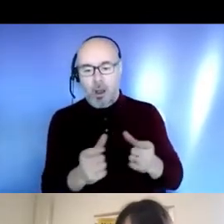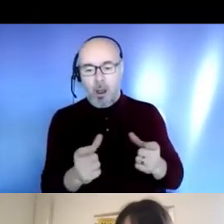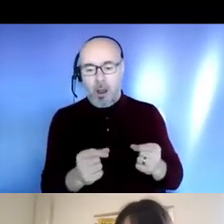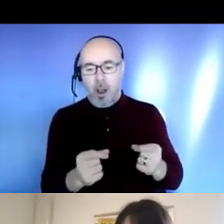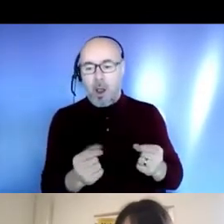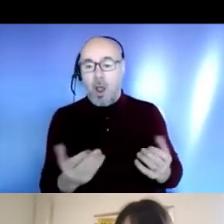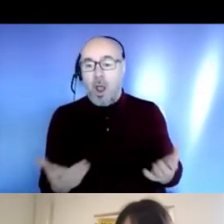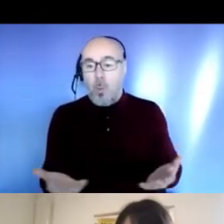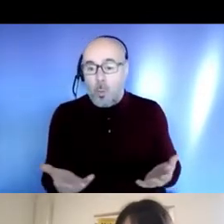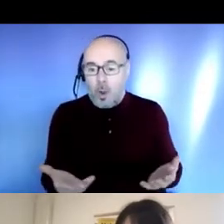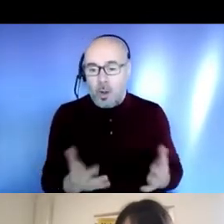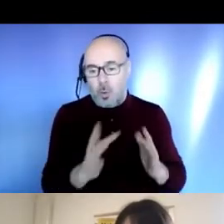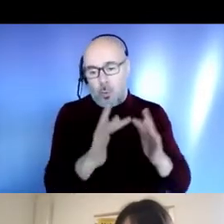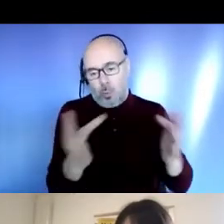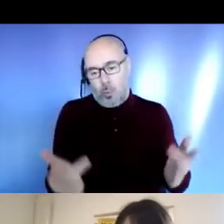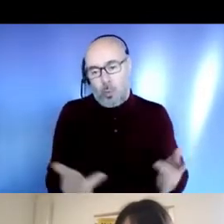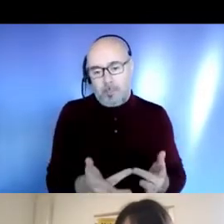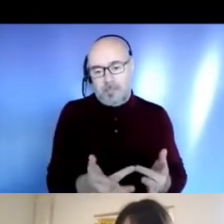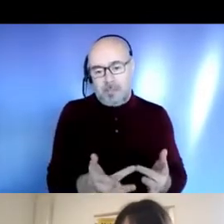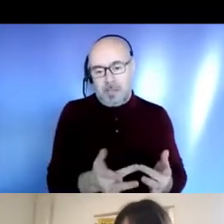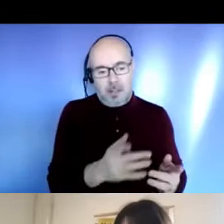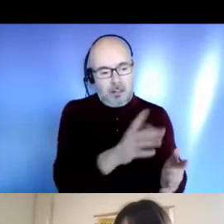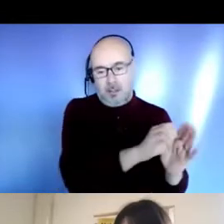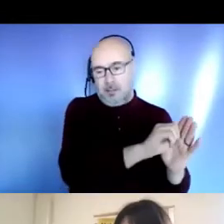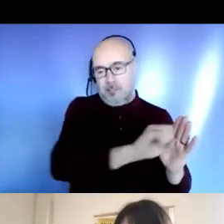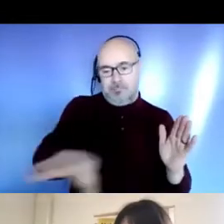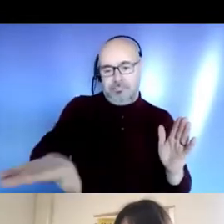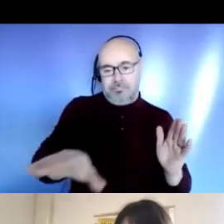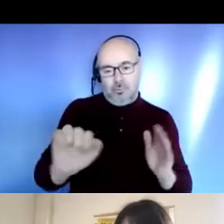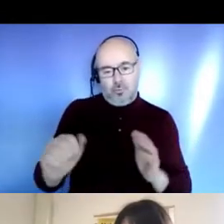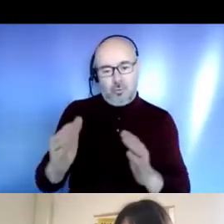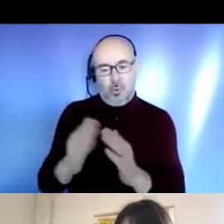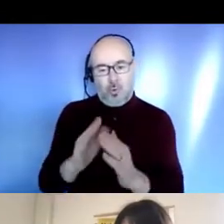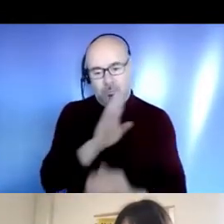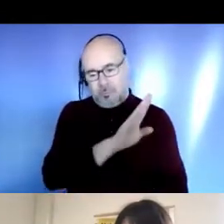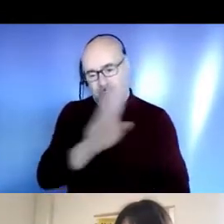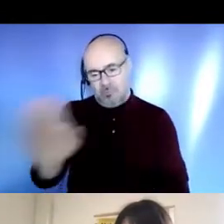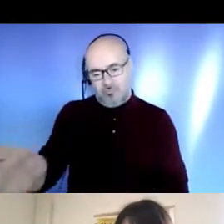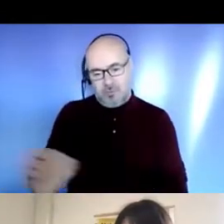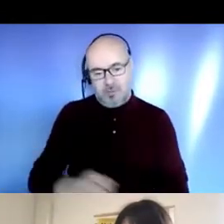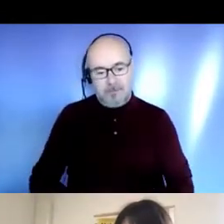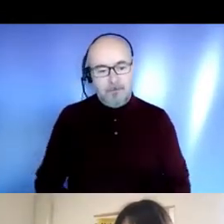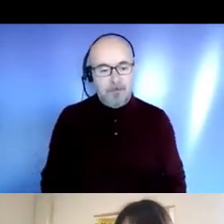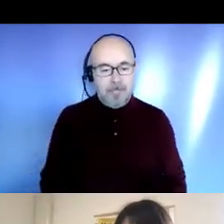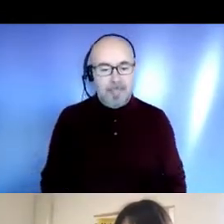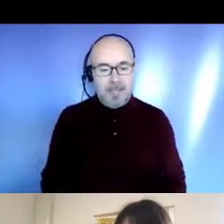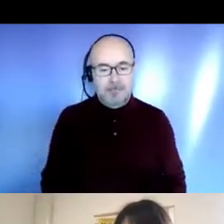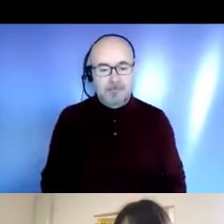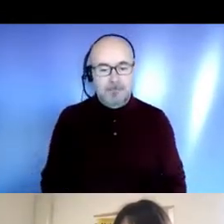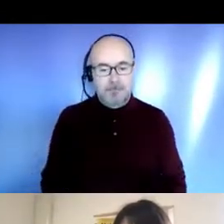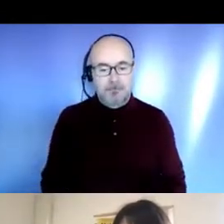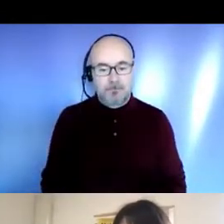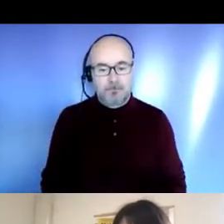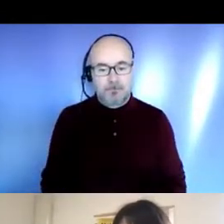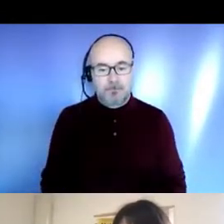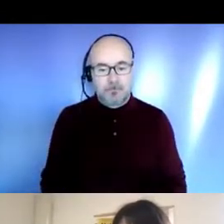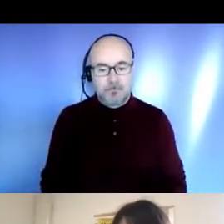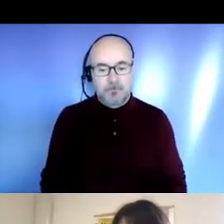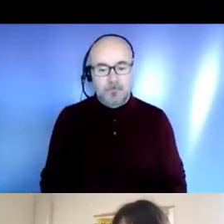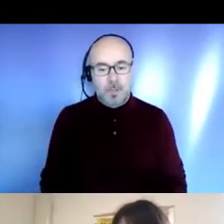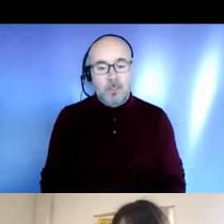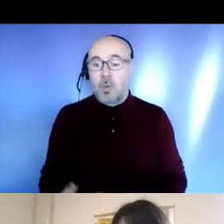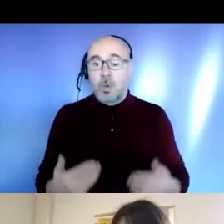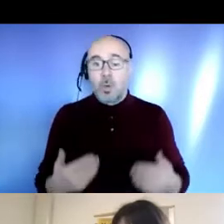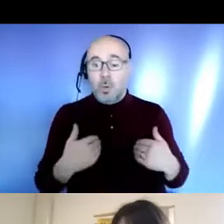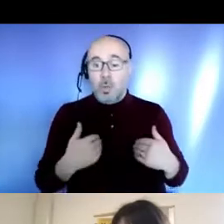gets sent out directly as those requests come in. However, we don't